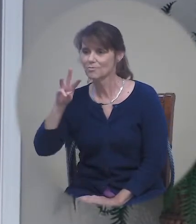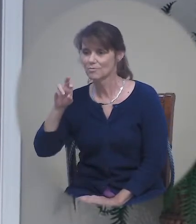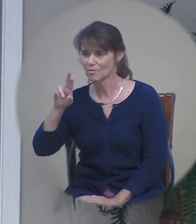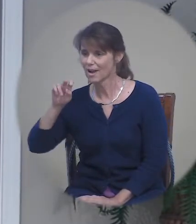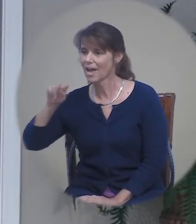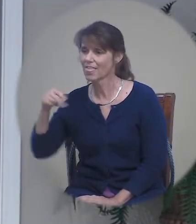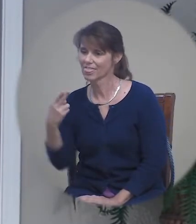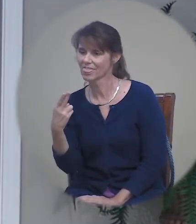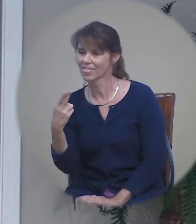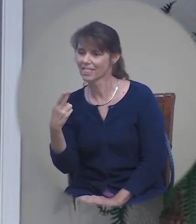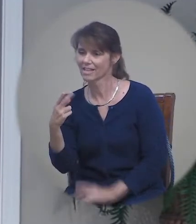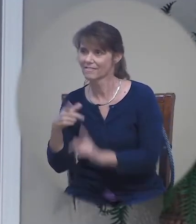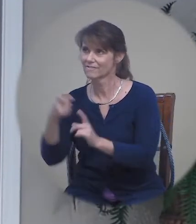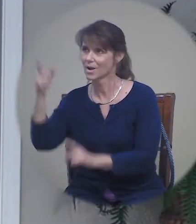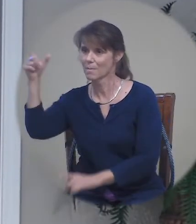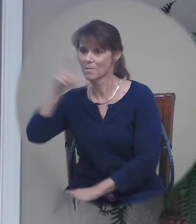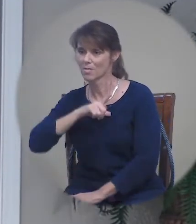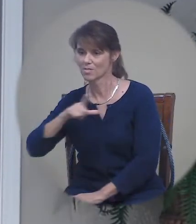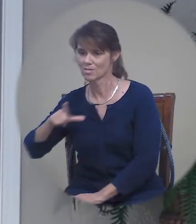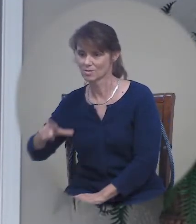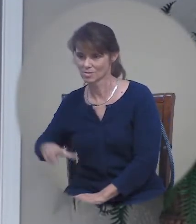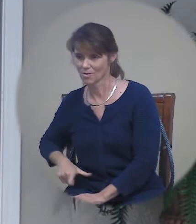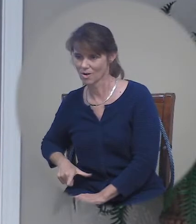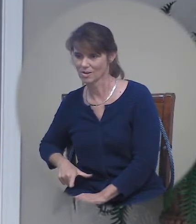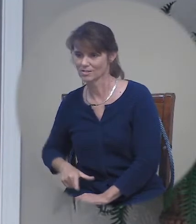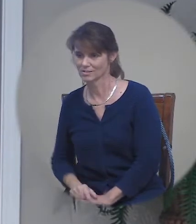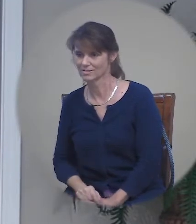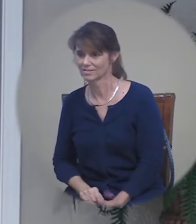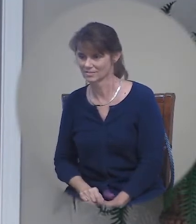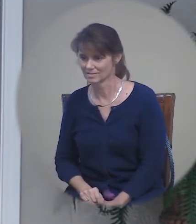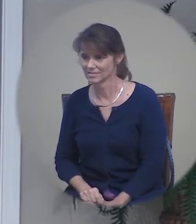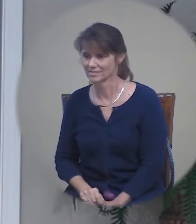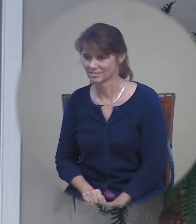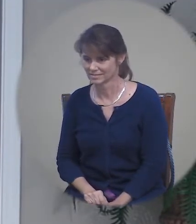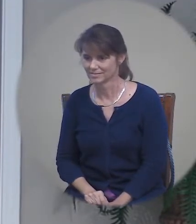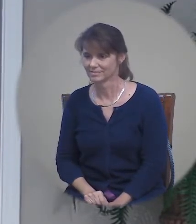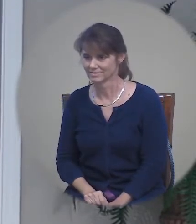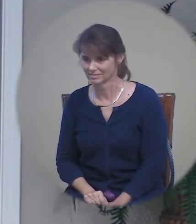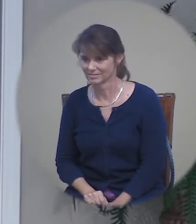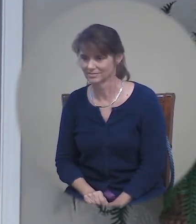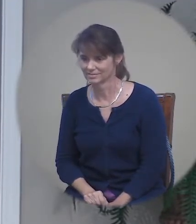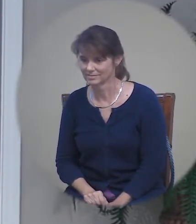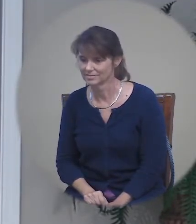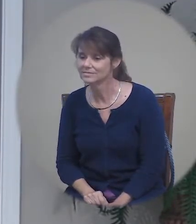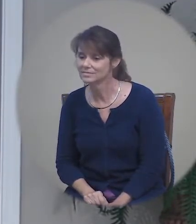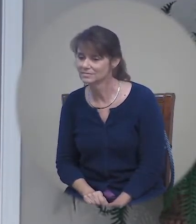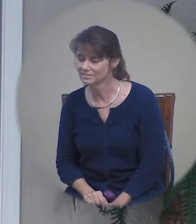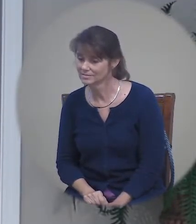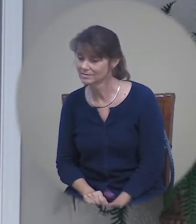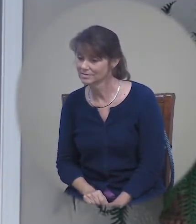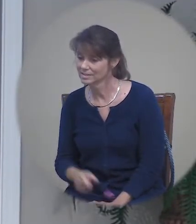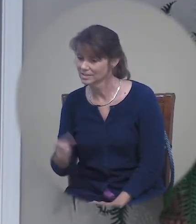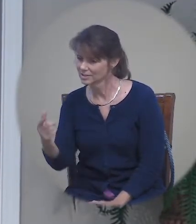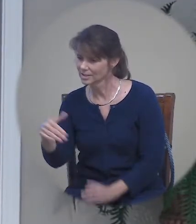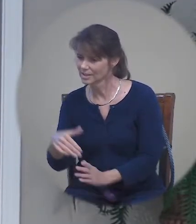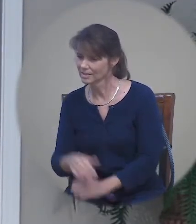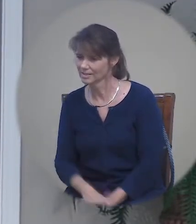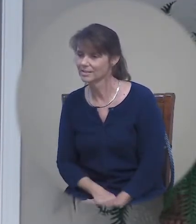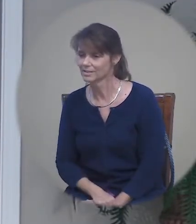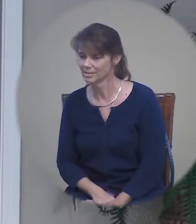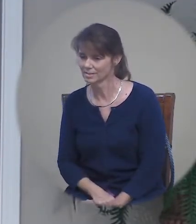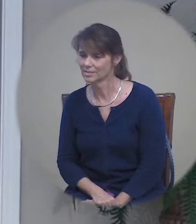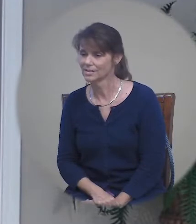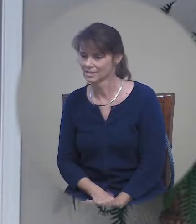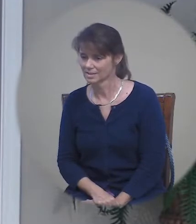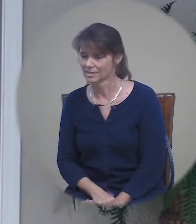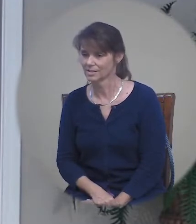the wrath of the Lord did not come upon them in the days of Hezekiah. So the problem seems to be putting those two